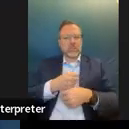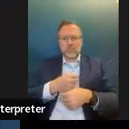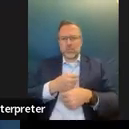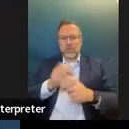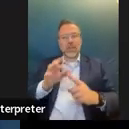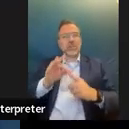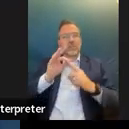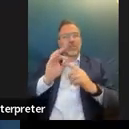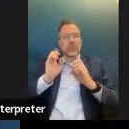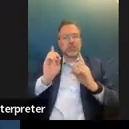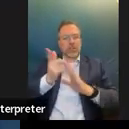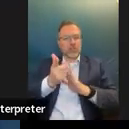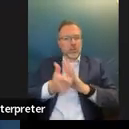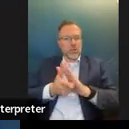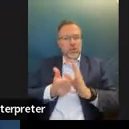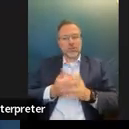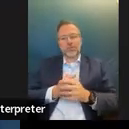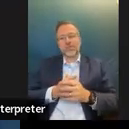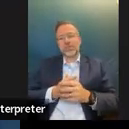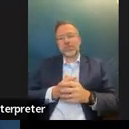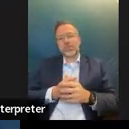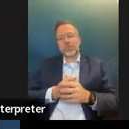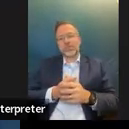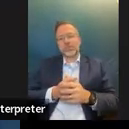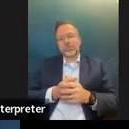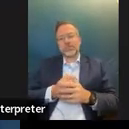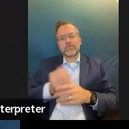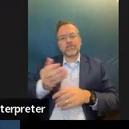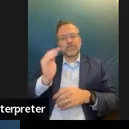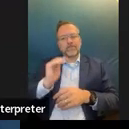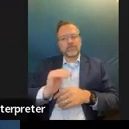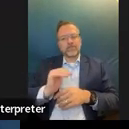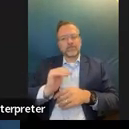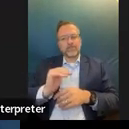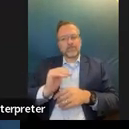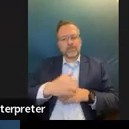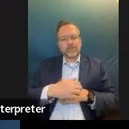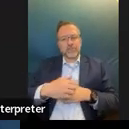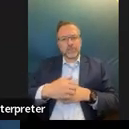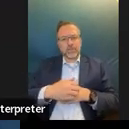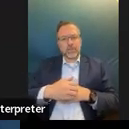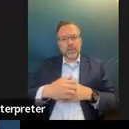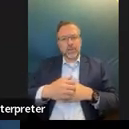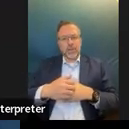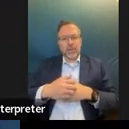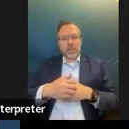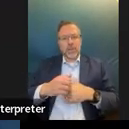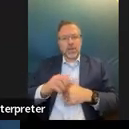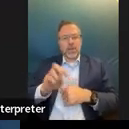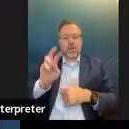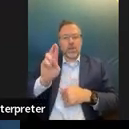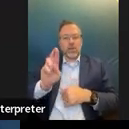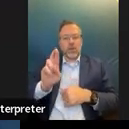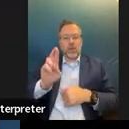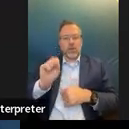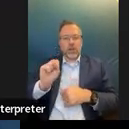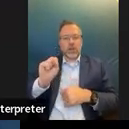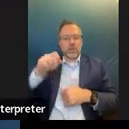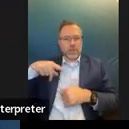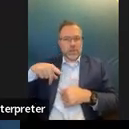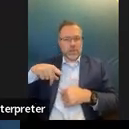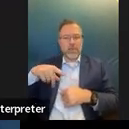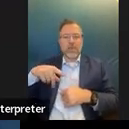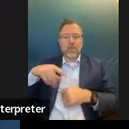law. And then we have some for related service providers. Writing measurable